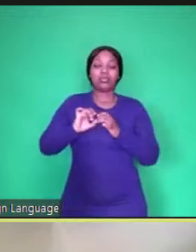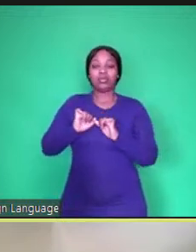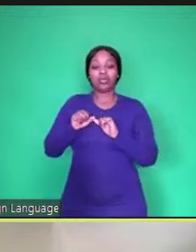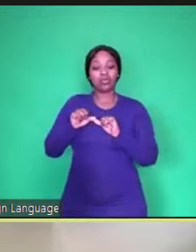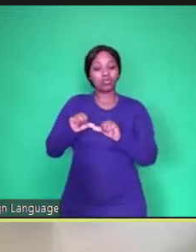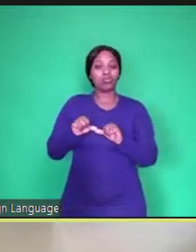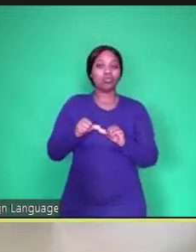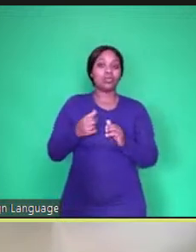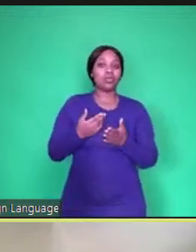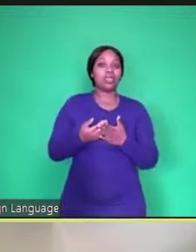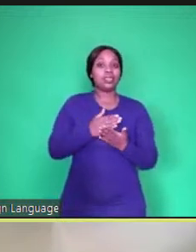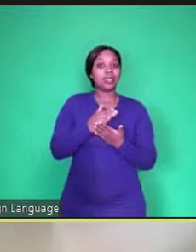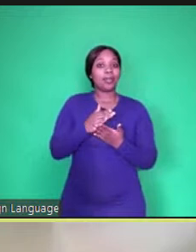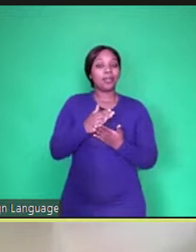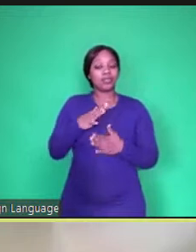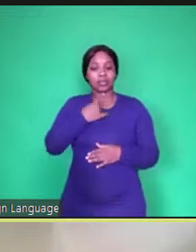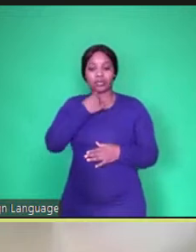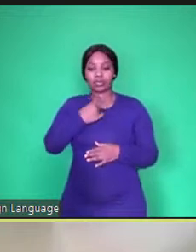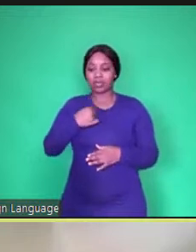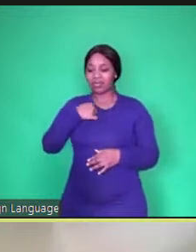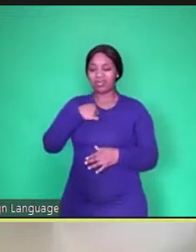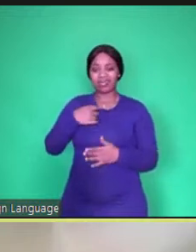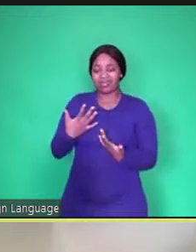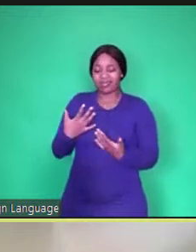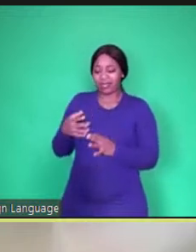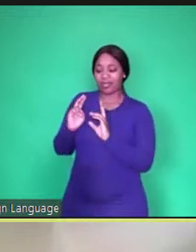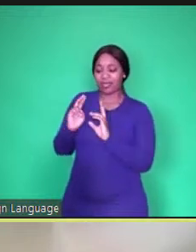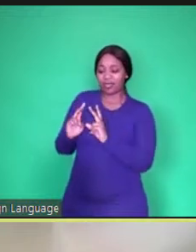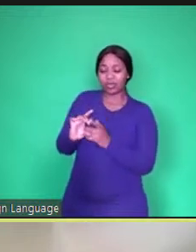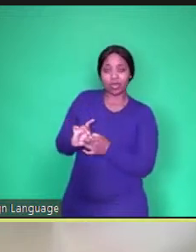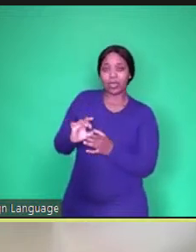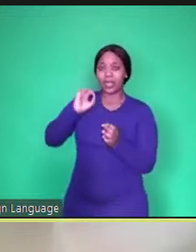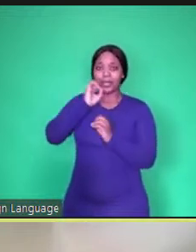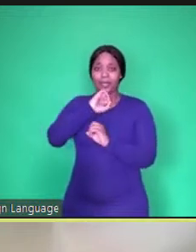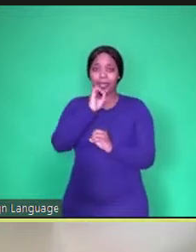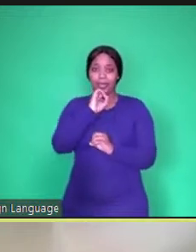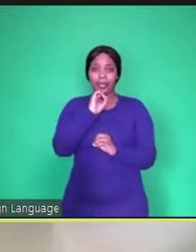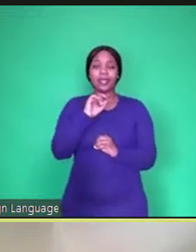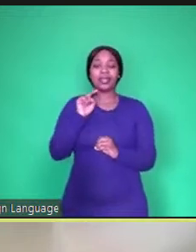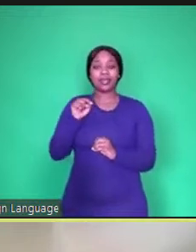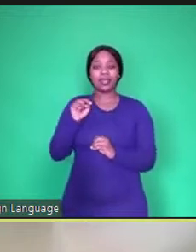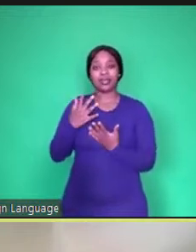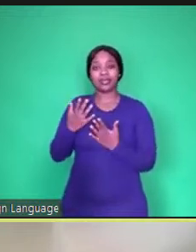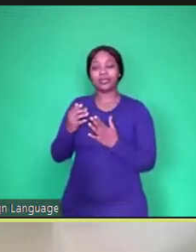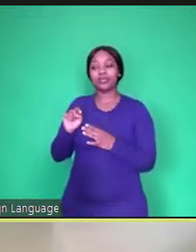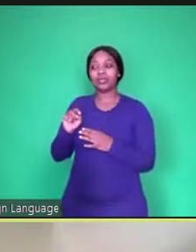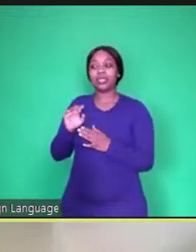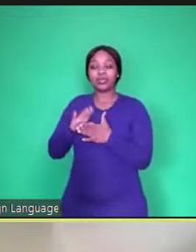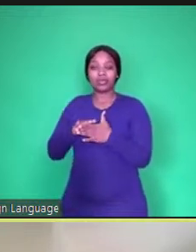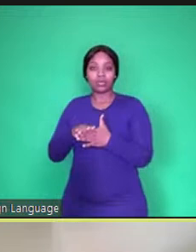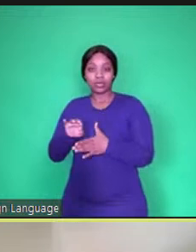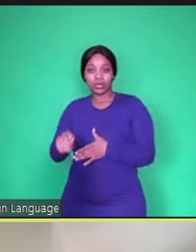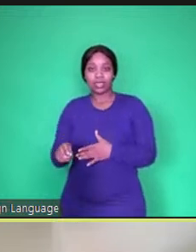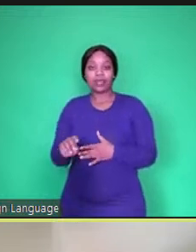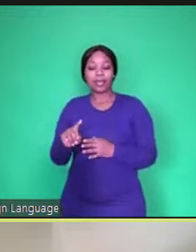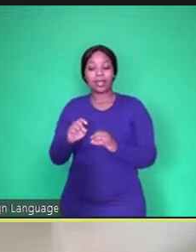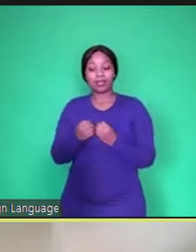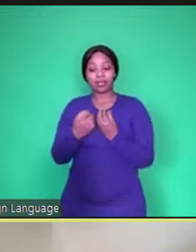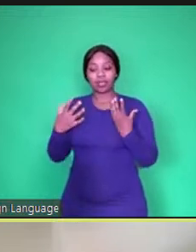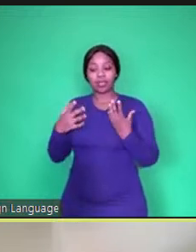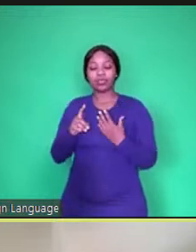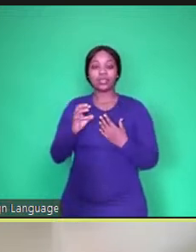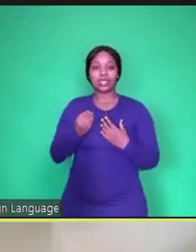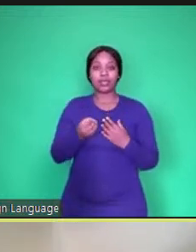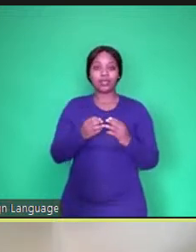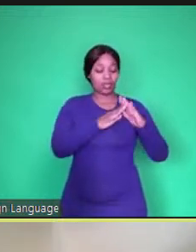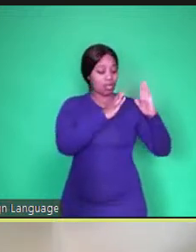like they did not even visit home. And of course, the percentage here is quite low, but most of them, they do keep in touch with their household of origin.